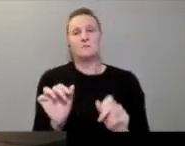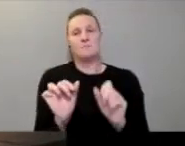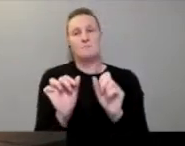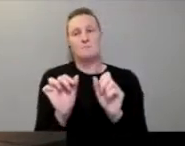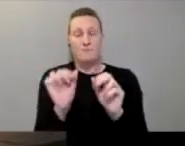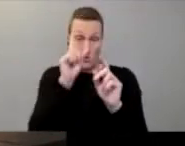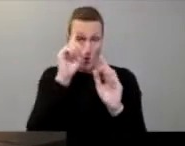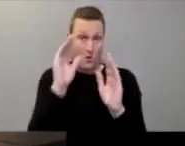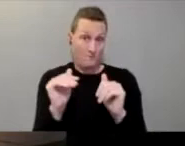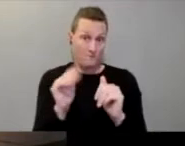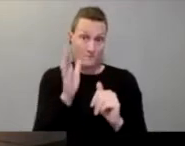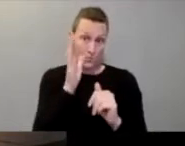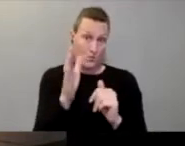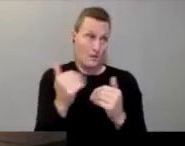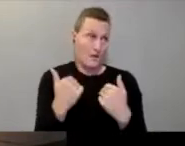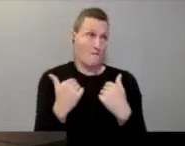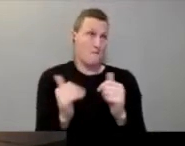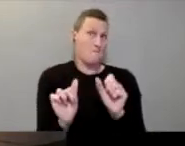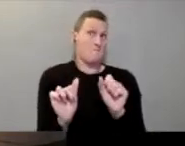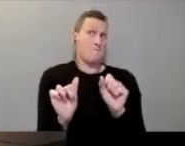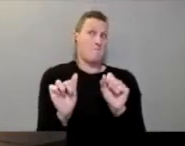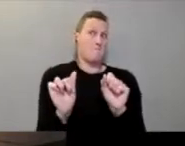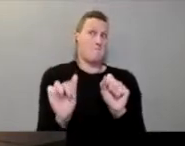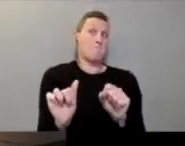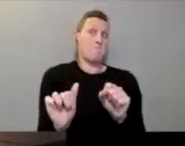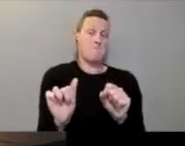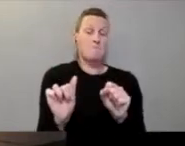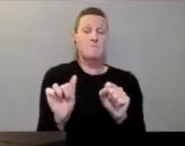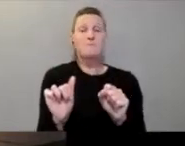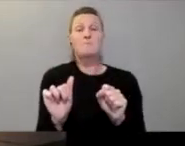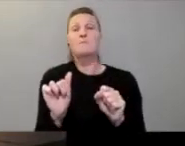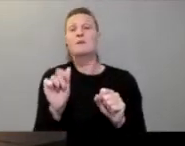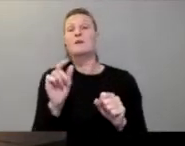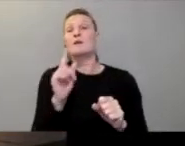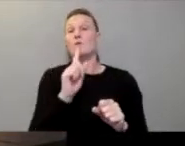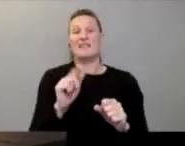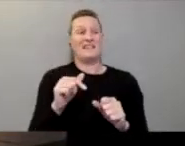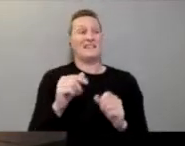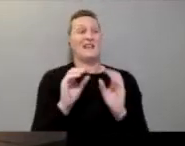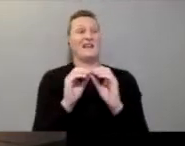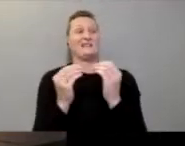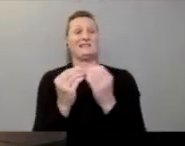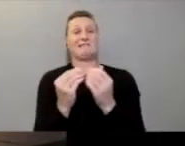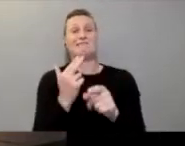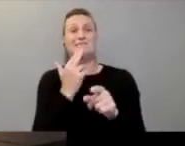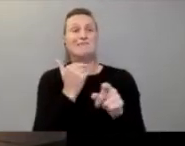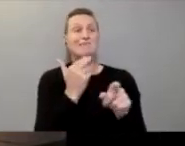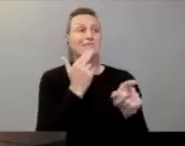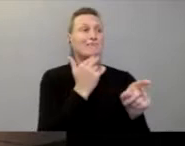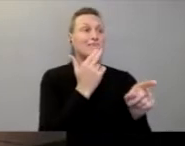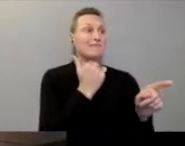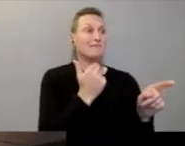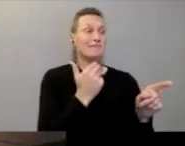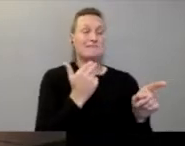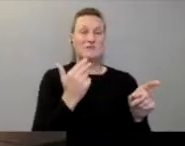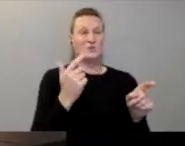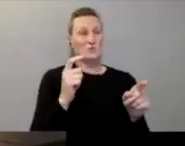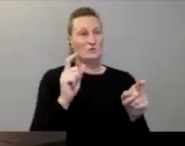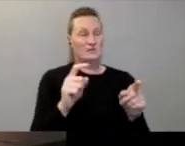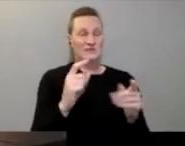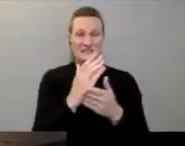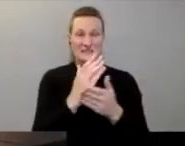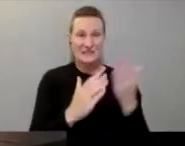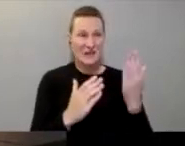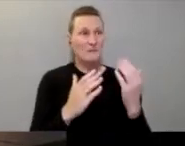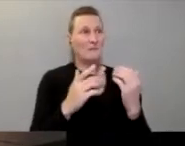being a less subsistence living of arts organizations and artists within the city going into the